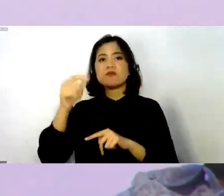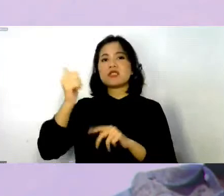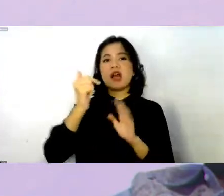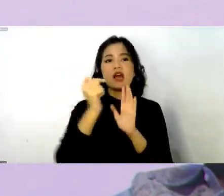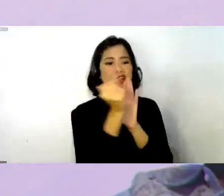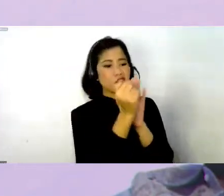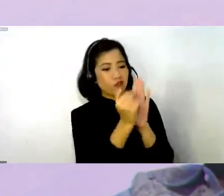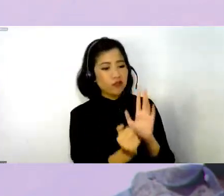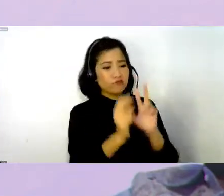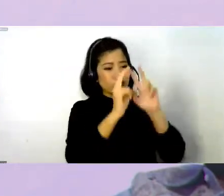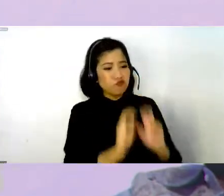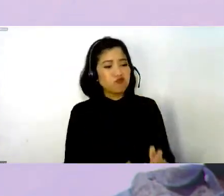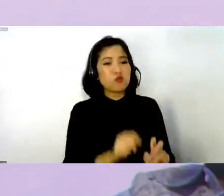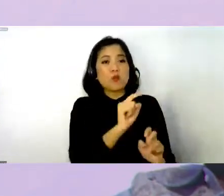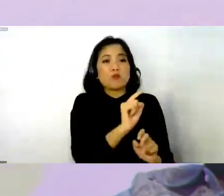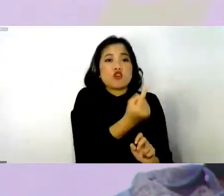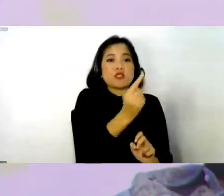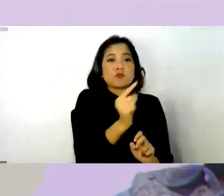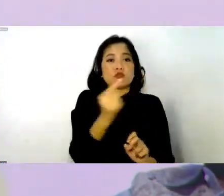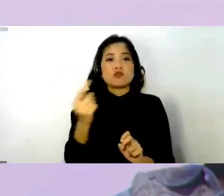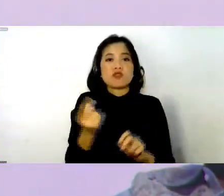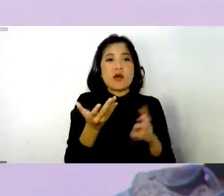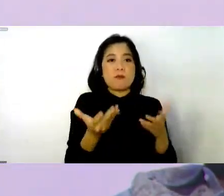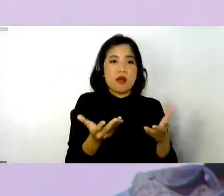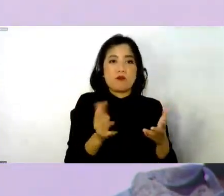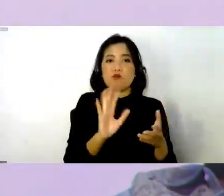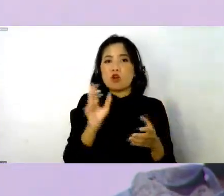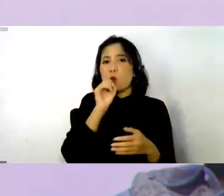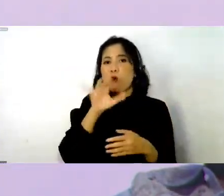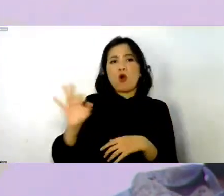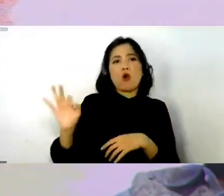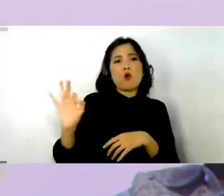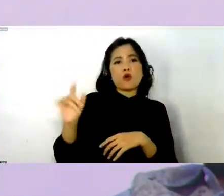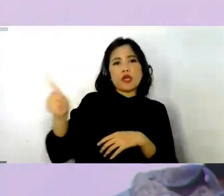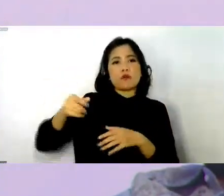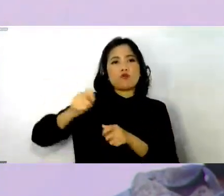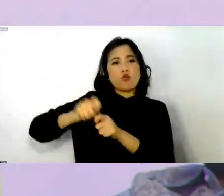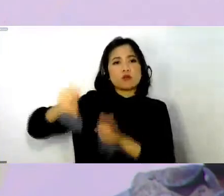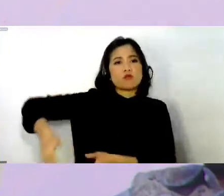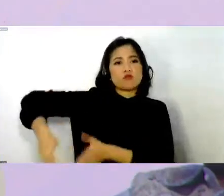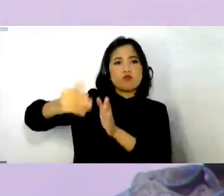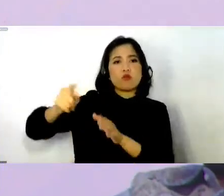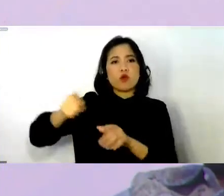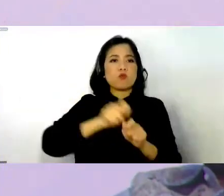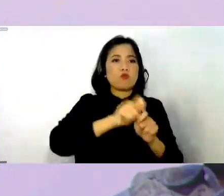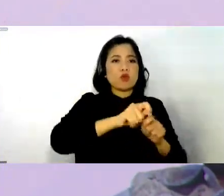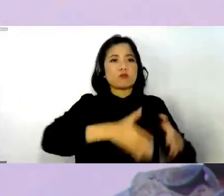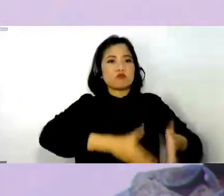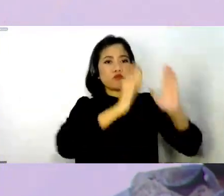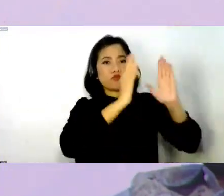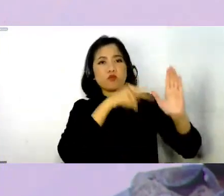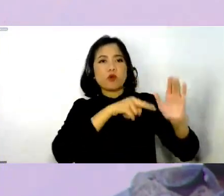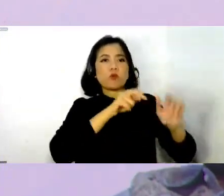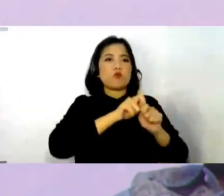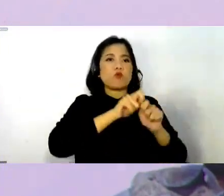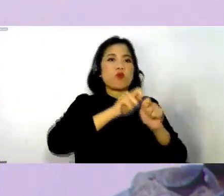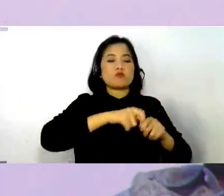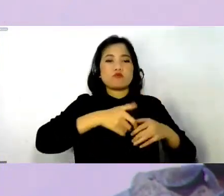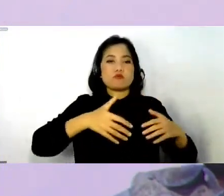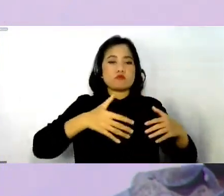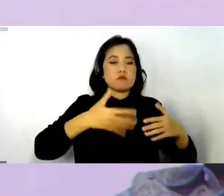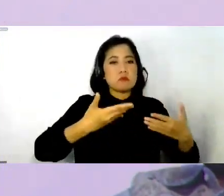get water if their area is not connected to the water distribution? Well, they have